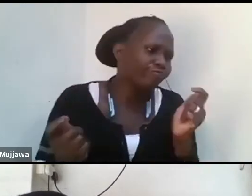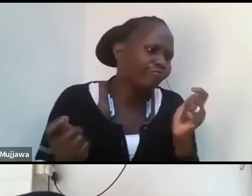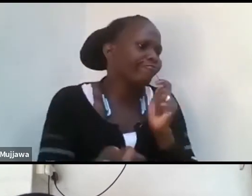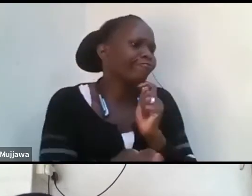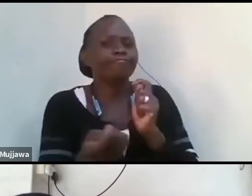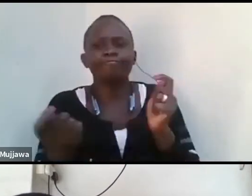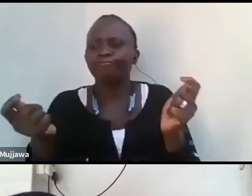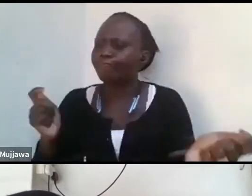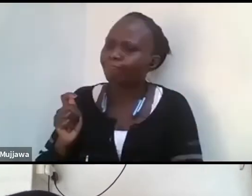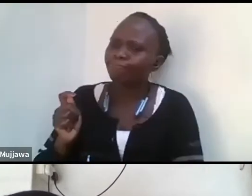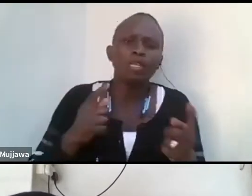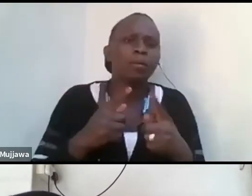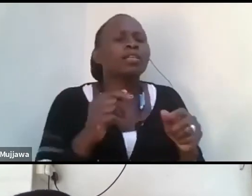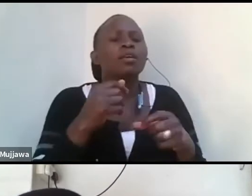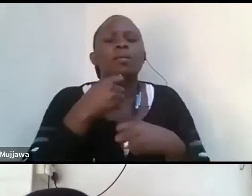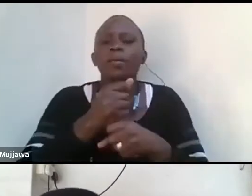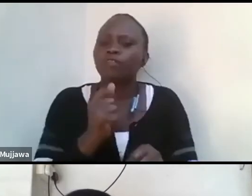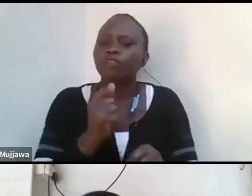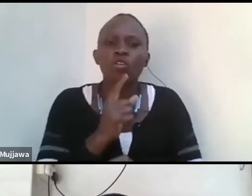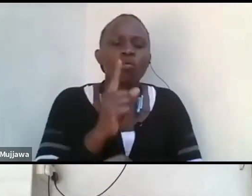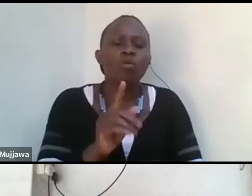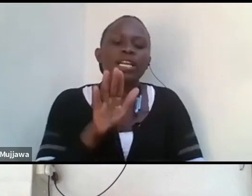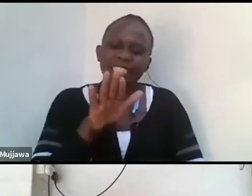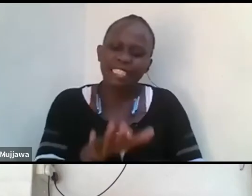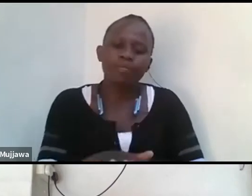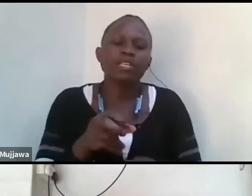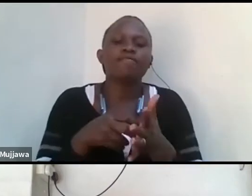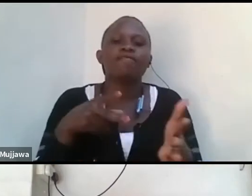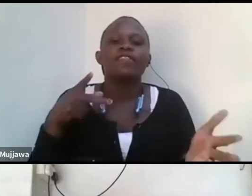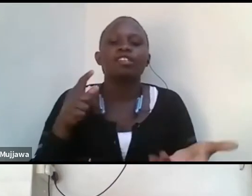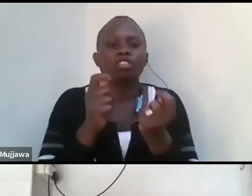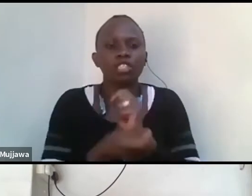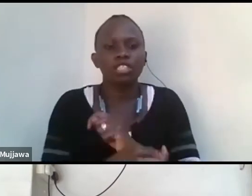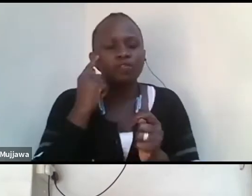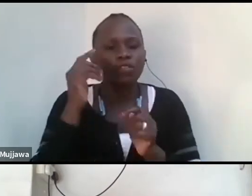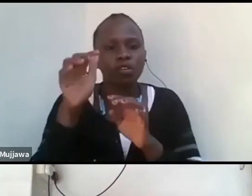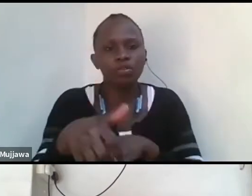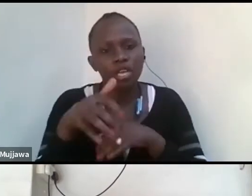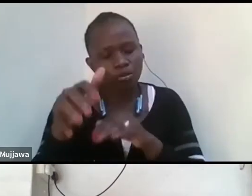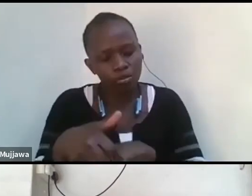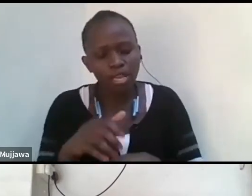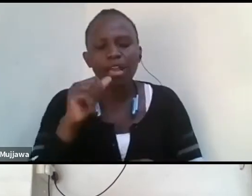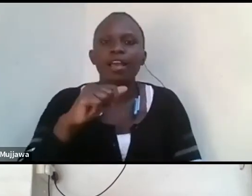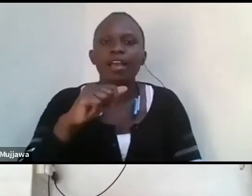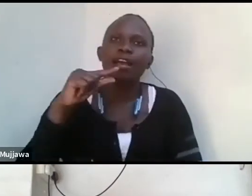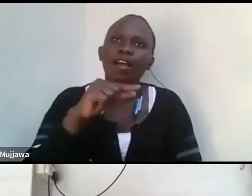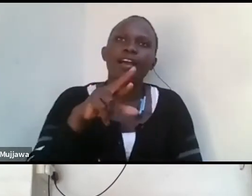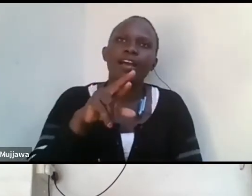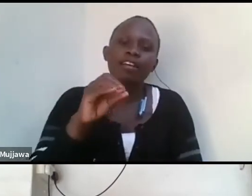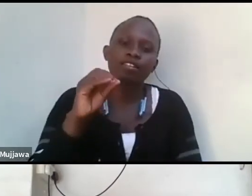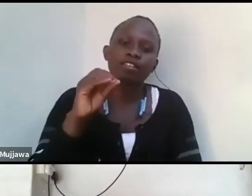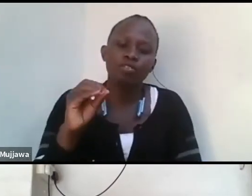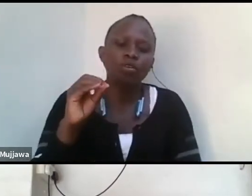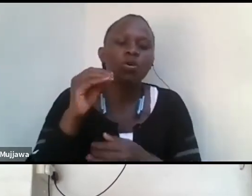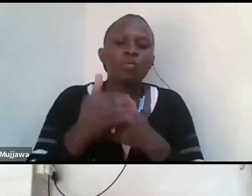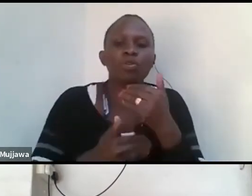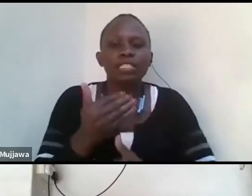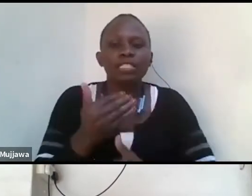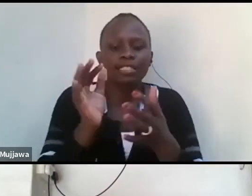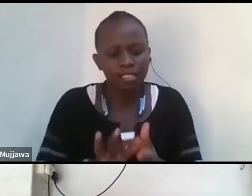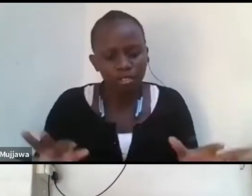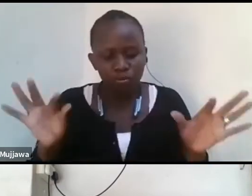of agriculture. Agro-processing is key, and it's Uganda's priority. That's what we want you as